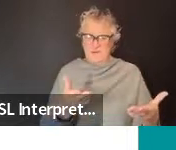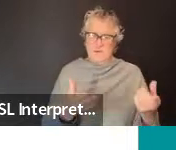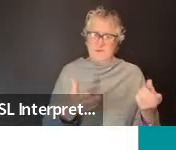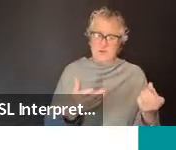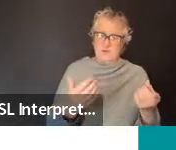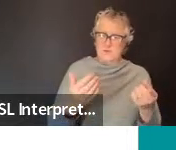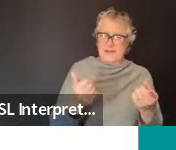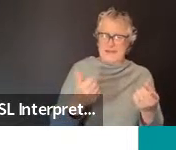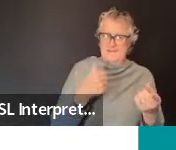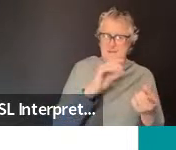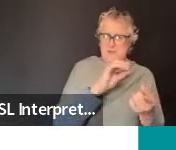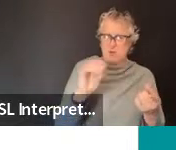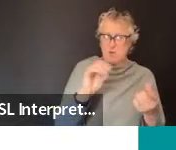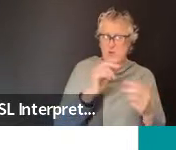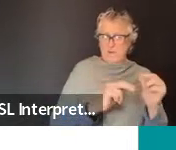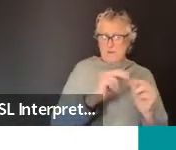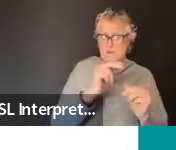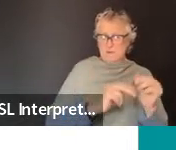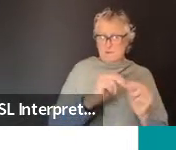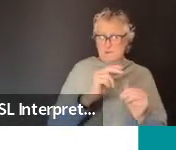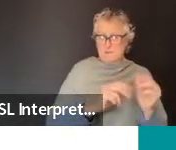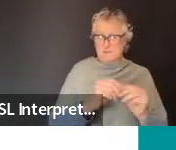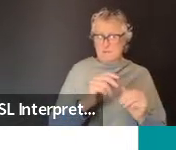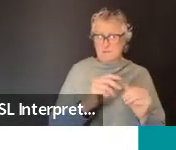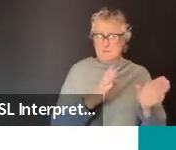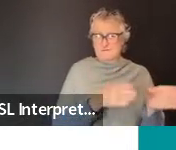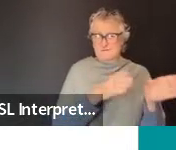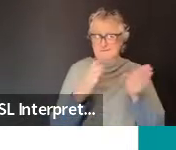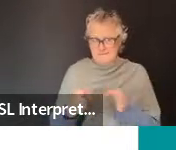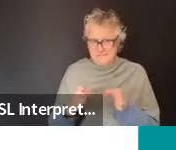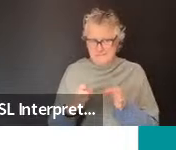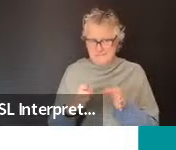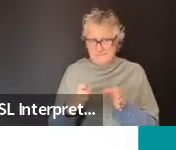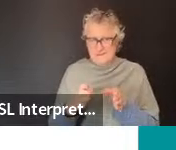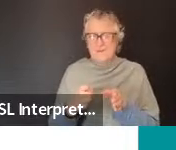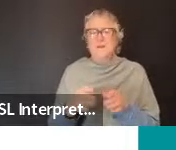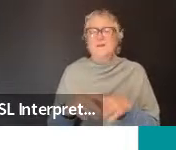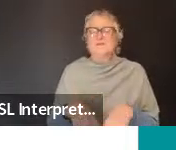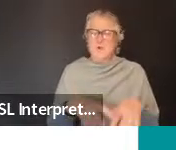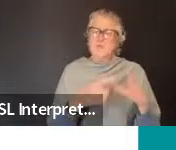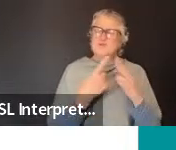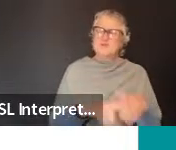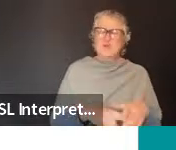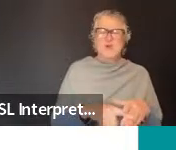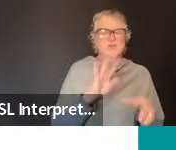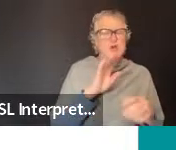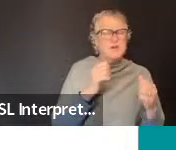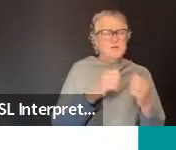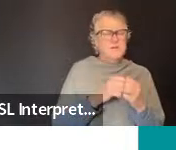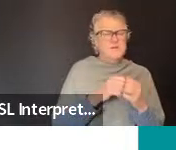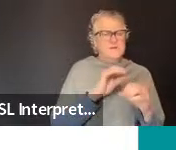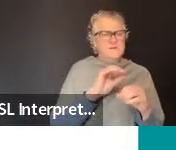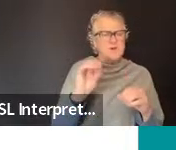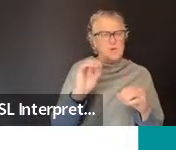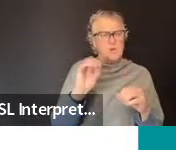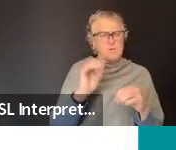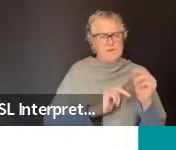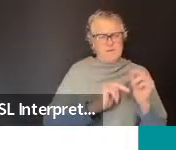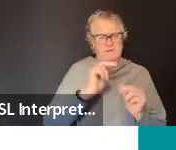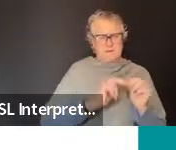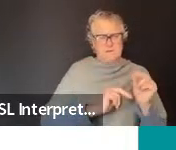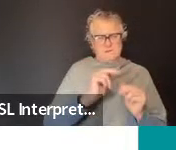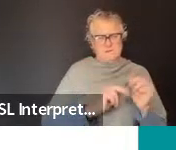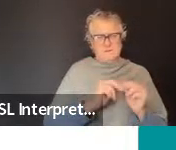1 auxiliary lane, and the modified LPA 2 auxiliary lanes. So let's start talking about the no build. So the southbound congestion at the bridge in the no